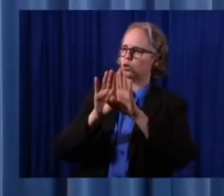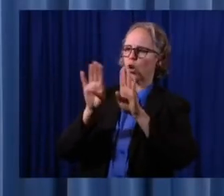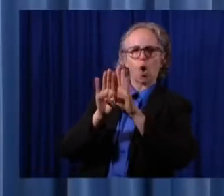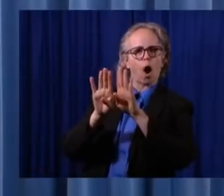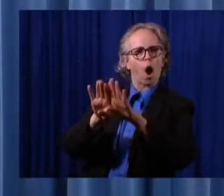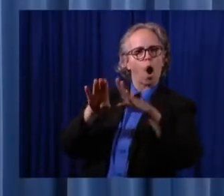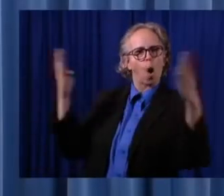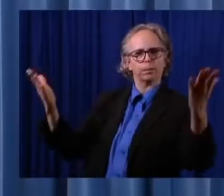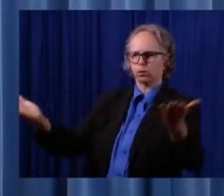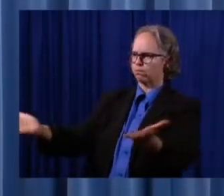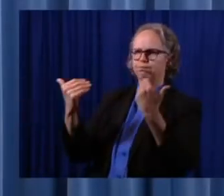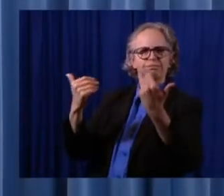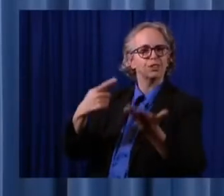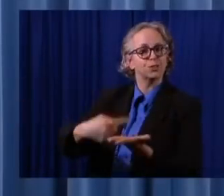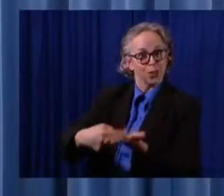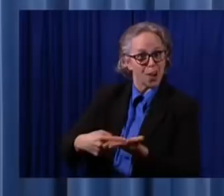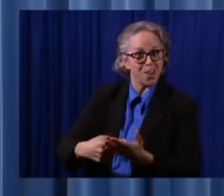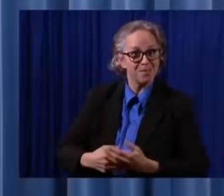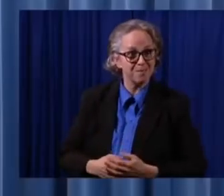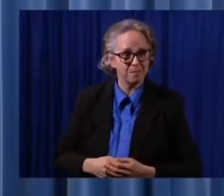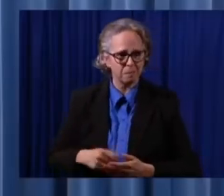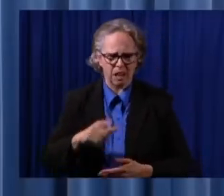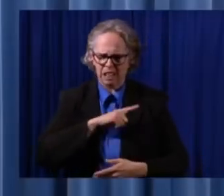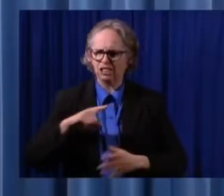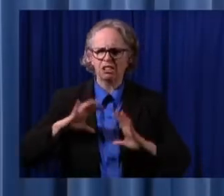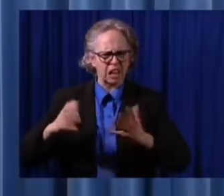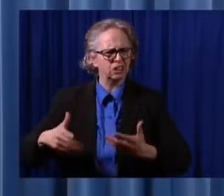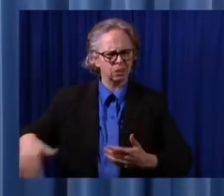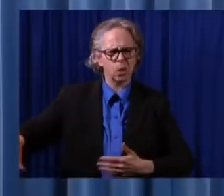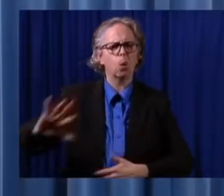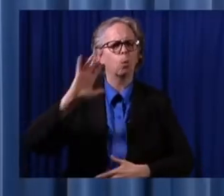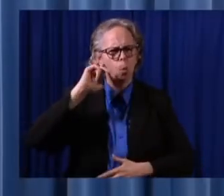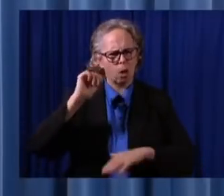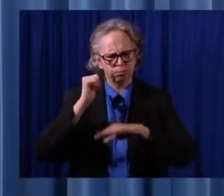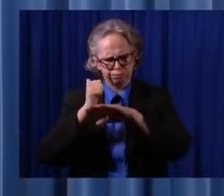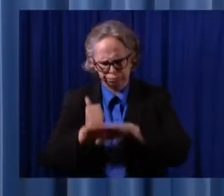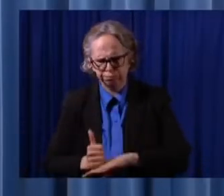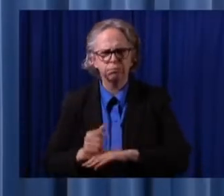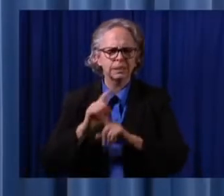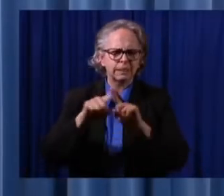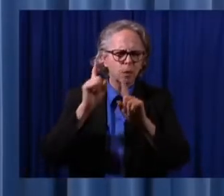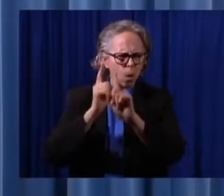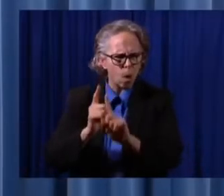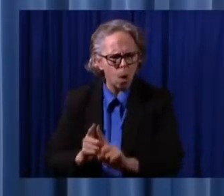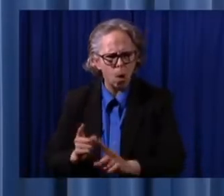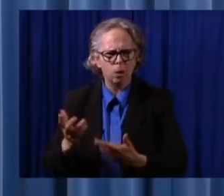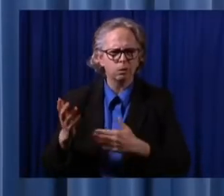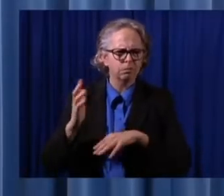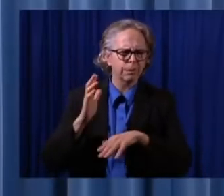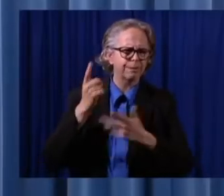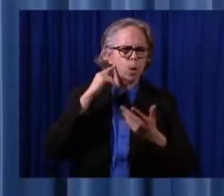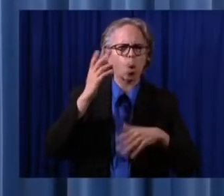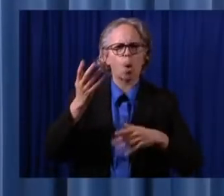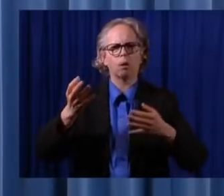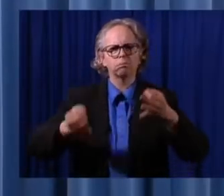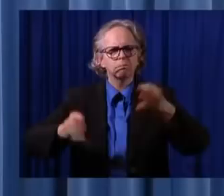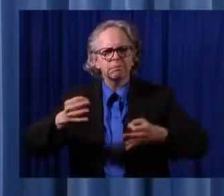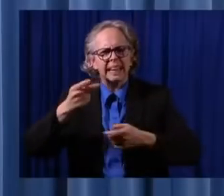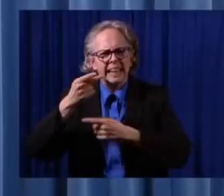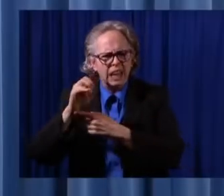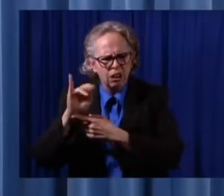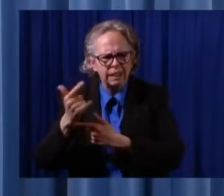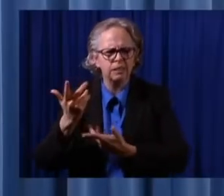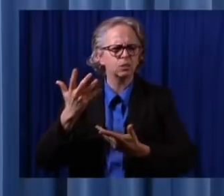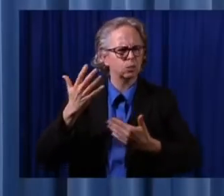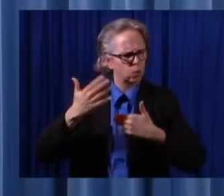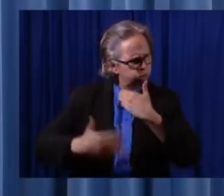the legislature will work its will. I'm sure they will have hearings. This is what we want them to do. What we tried to